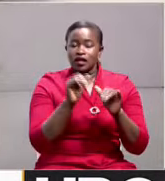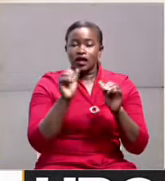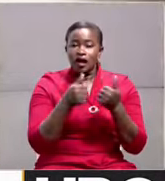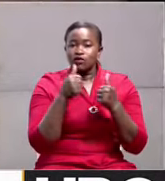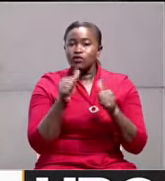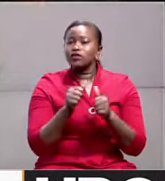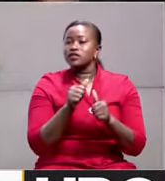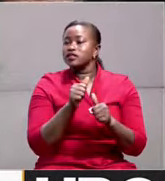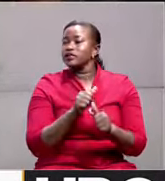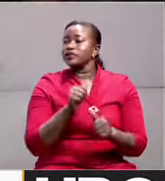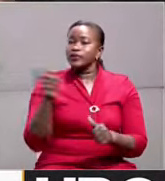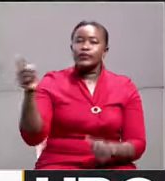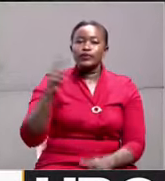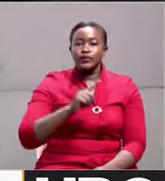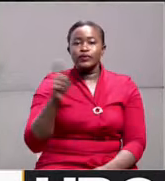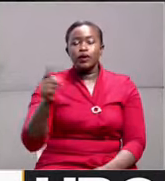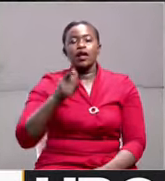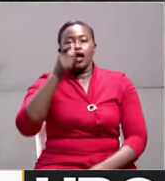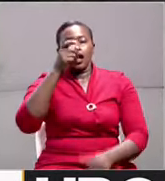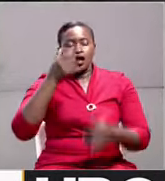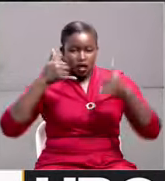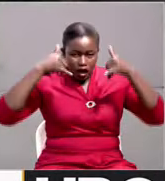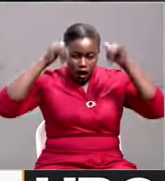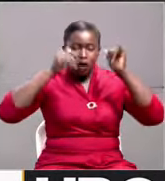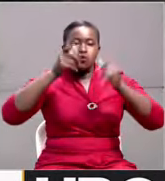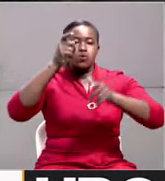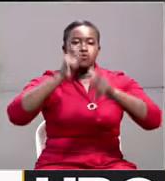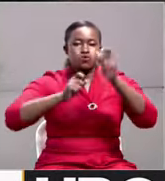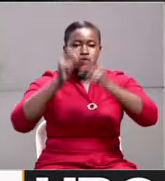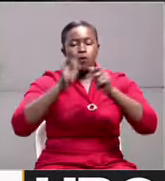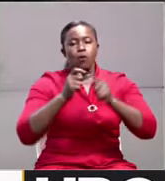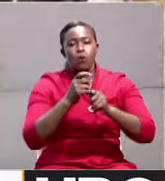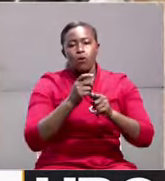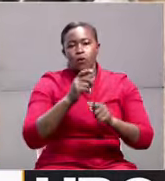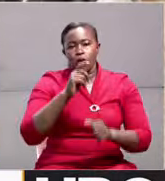zitakushora tukabe buri ntene kamarta ikumi